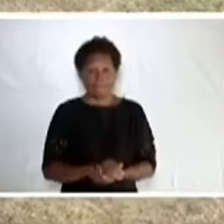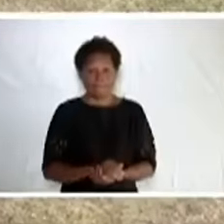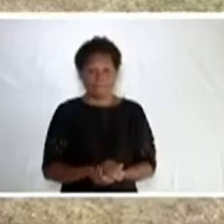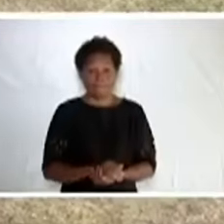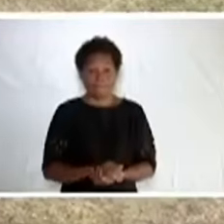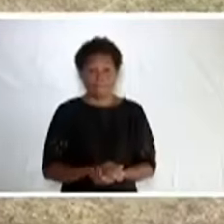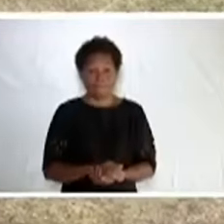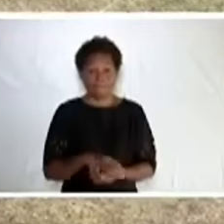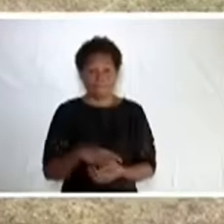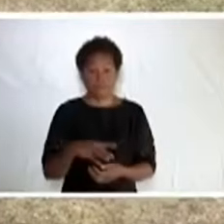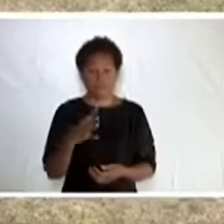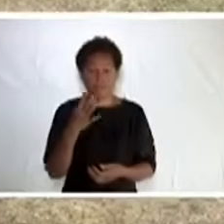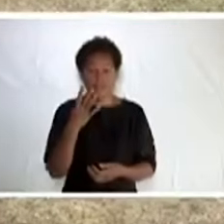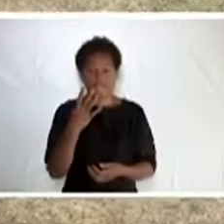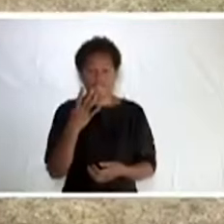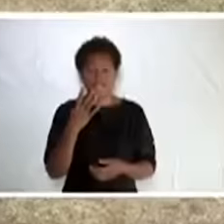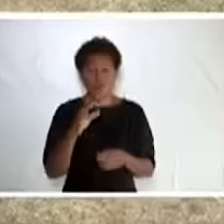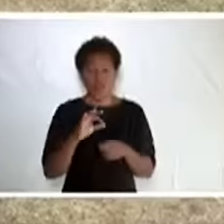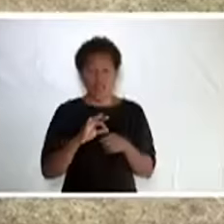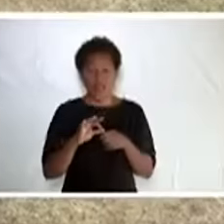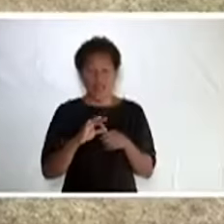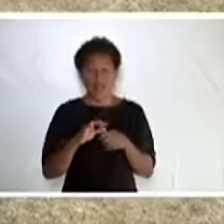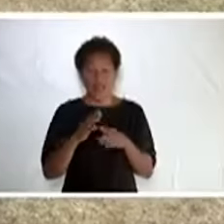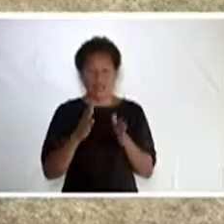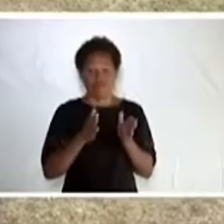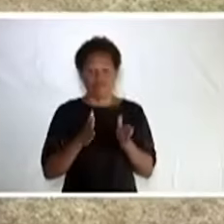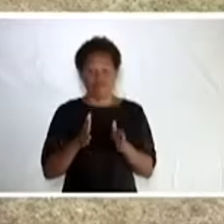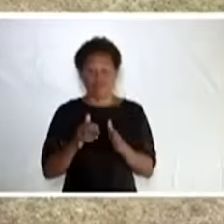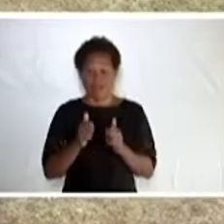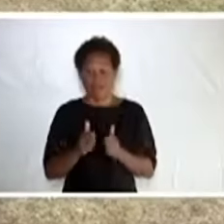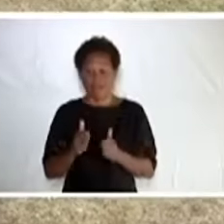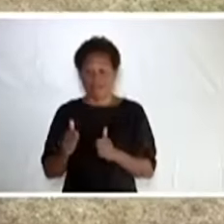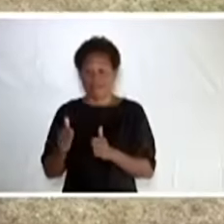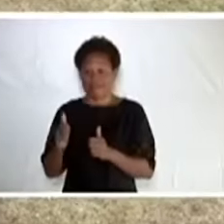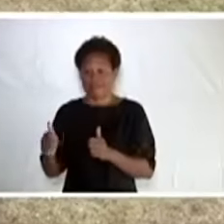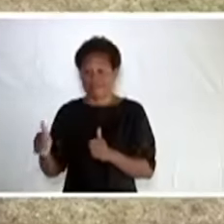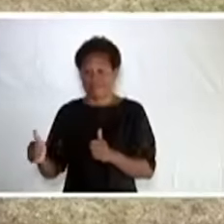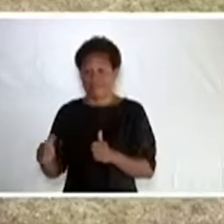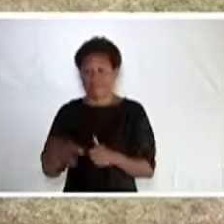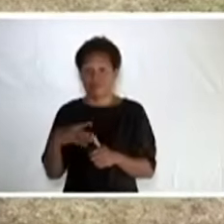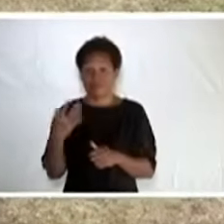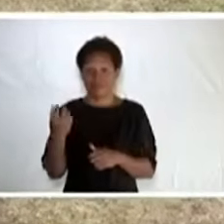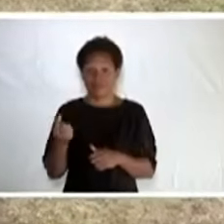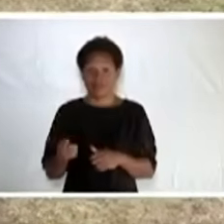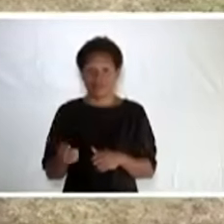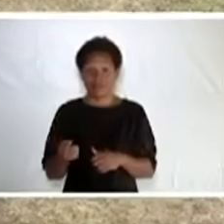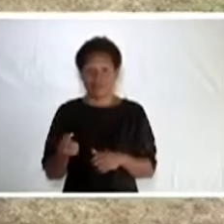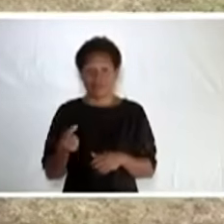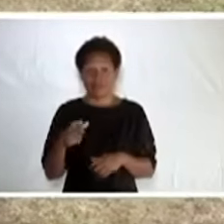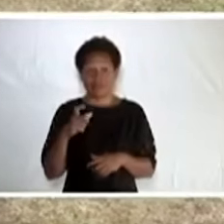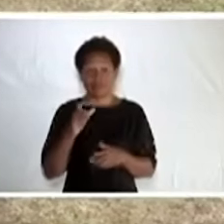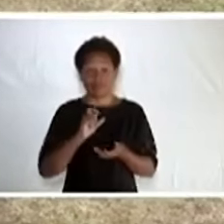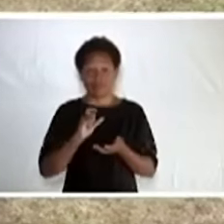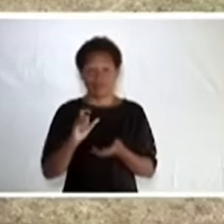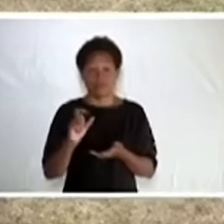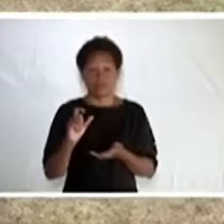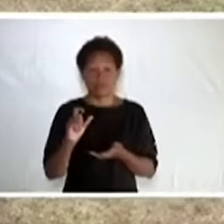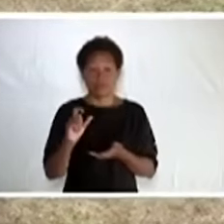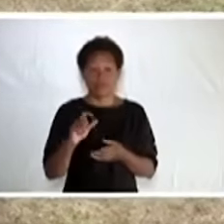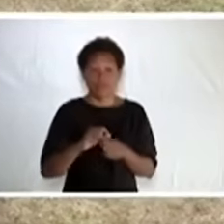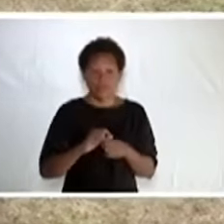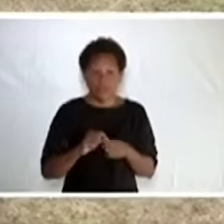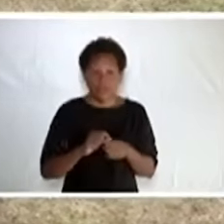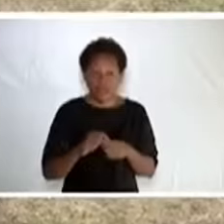consists of 4 colors: the regimental color for the 3rd Battalion, the presidential color, and the Navy colors. And